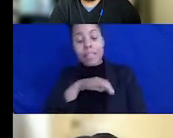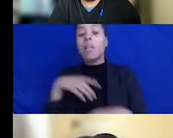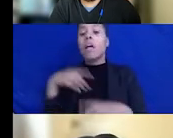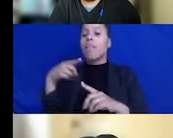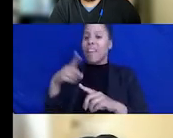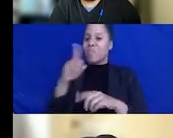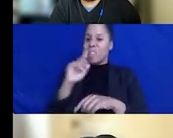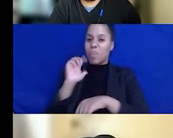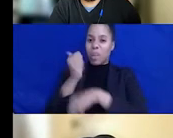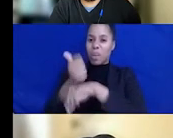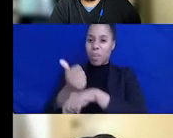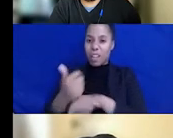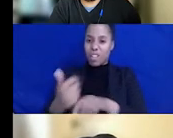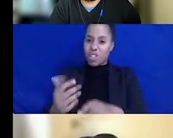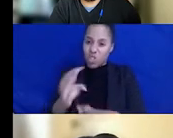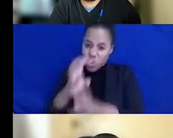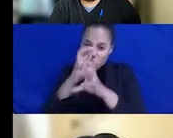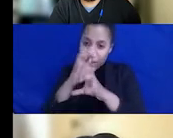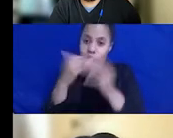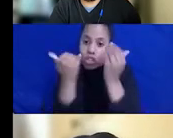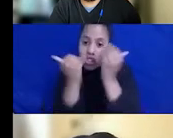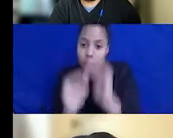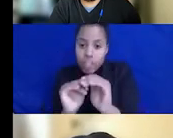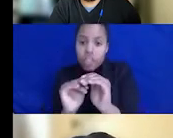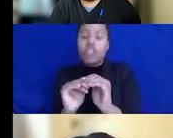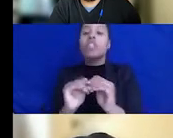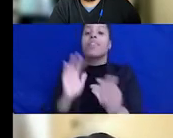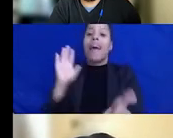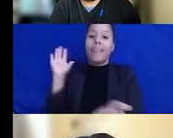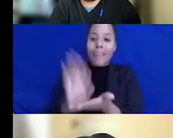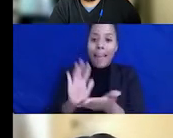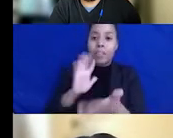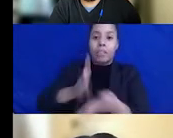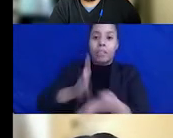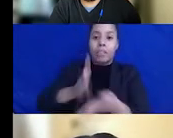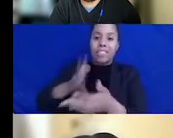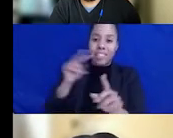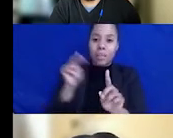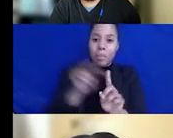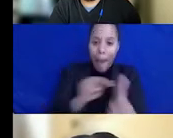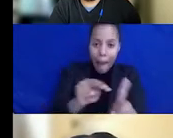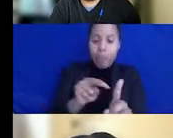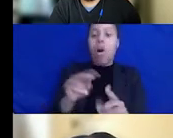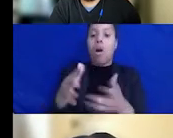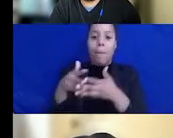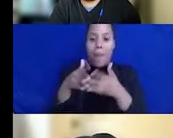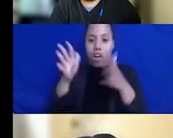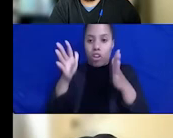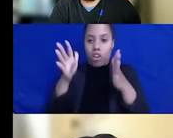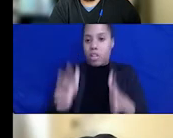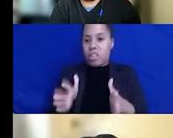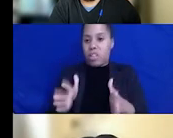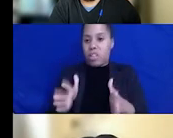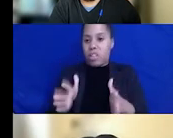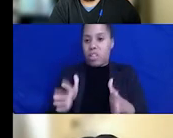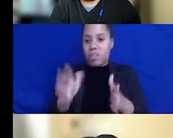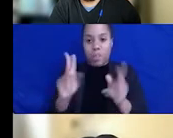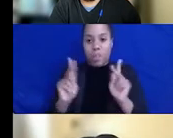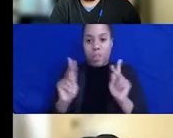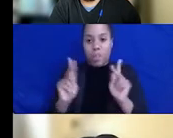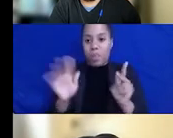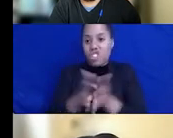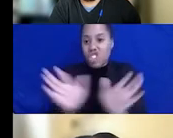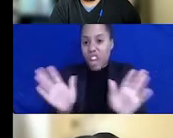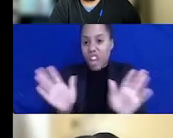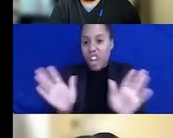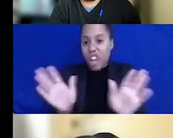First Amendment protected activities, as well as spying on Americans in general. And I think those are really the big legacy reforms from the